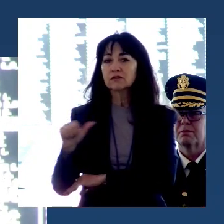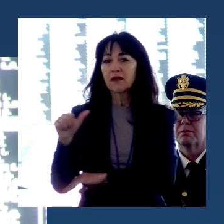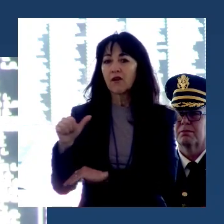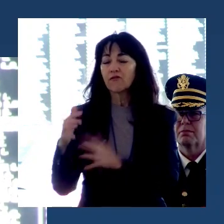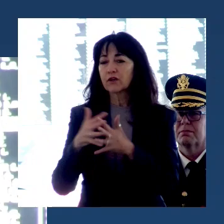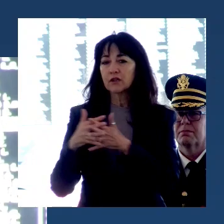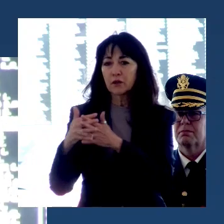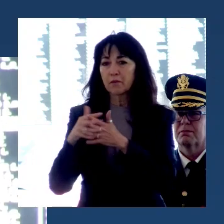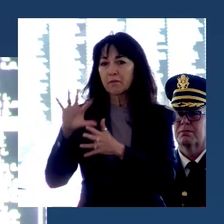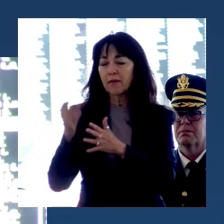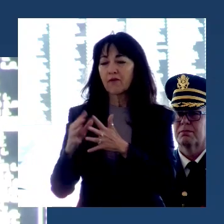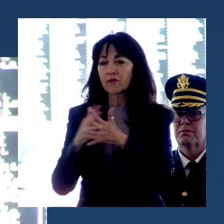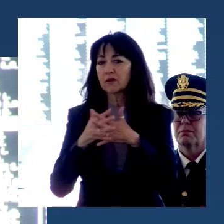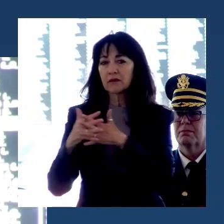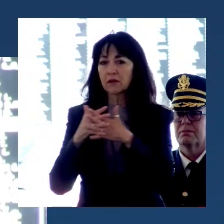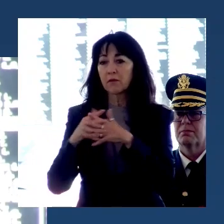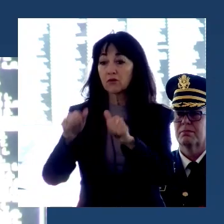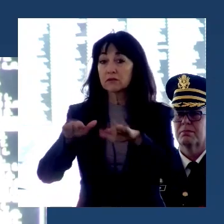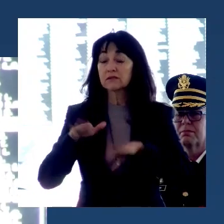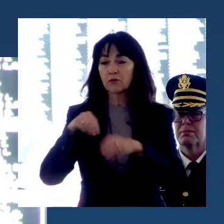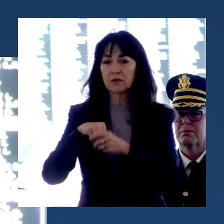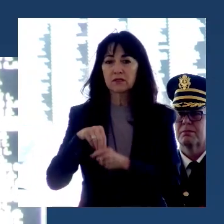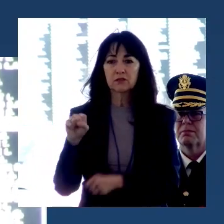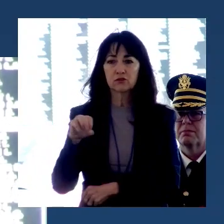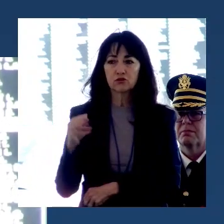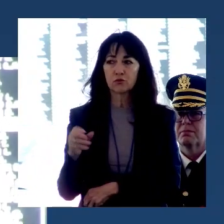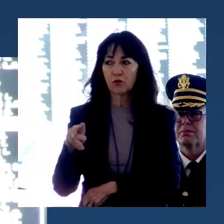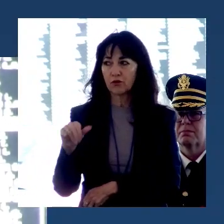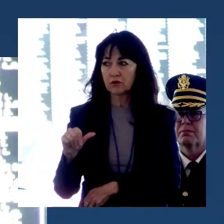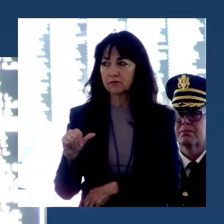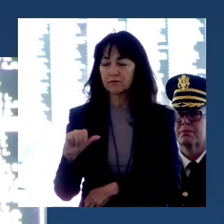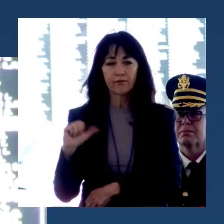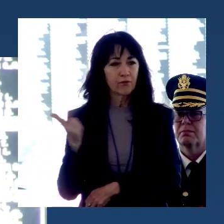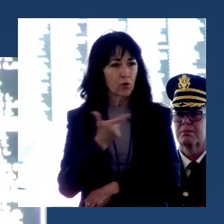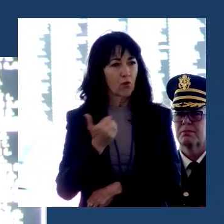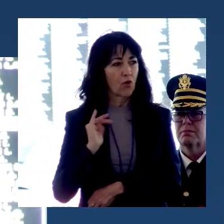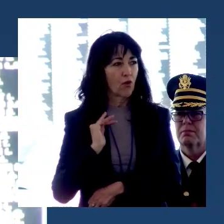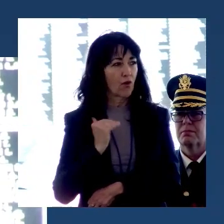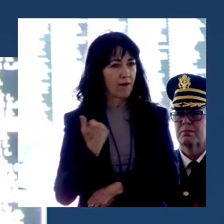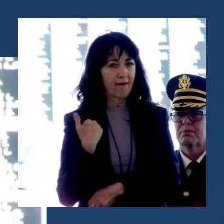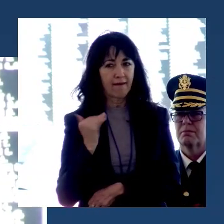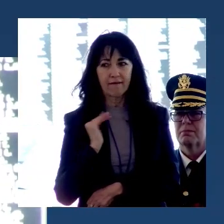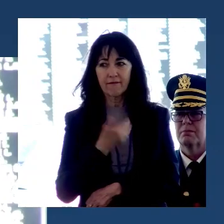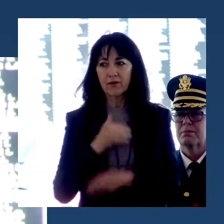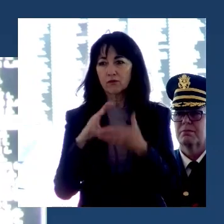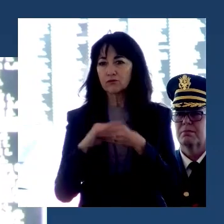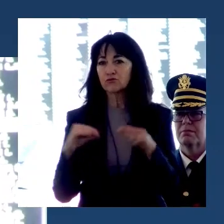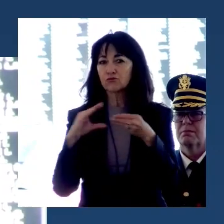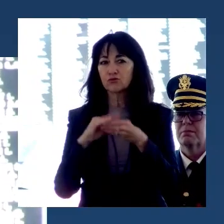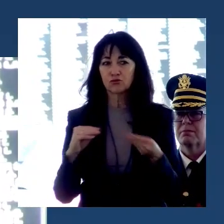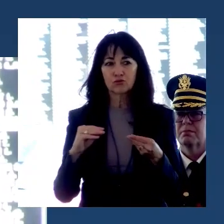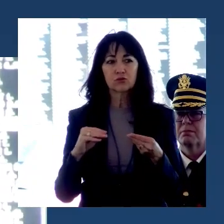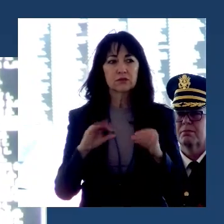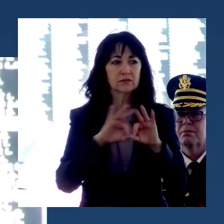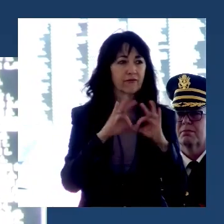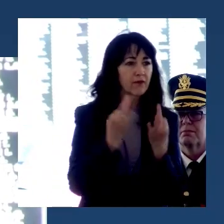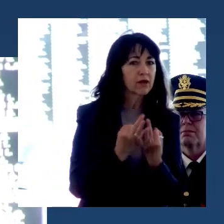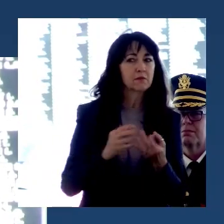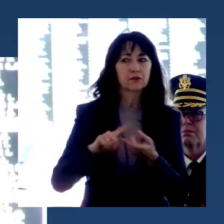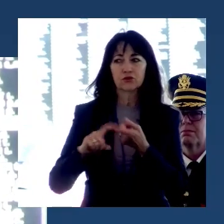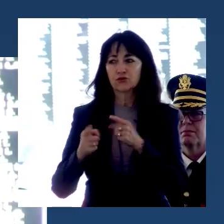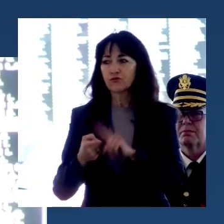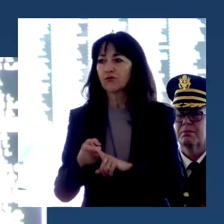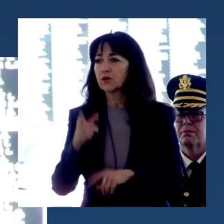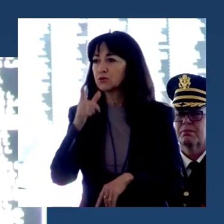Cemetery in Smyrna. We all have stories of family members and friends who made that